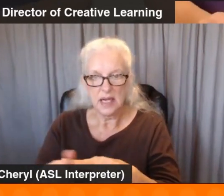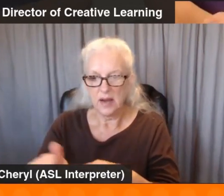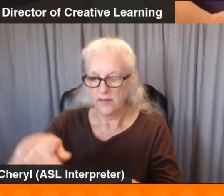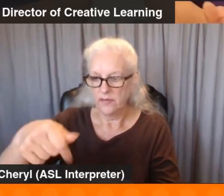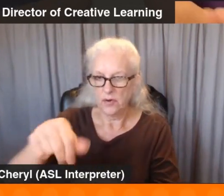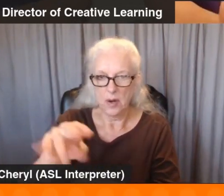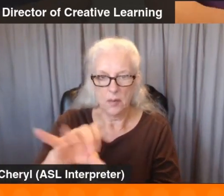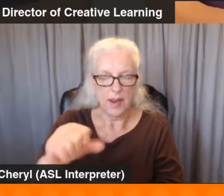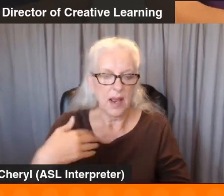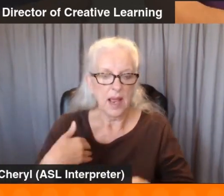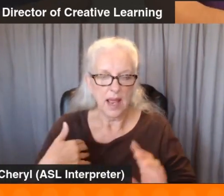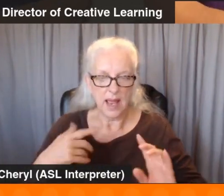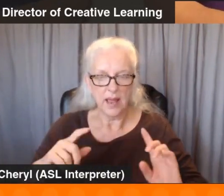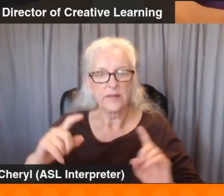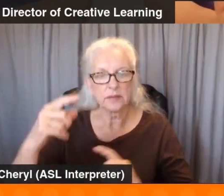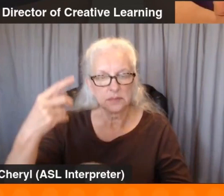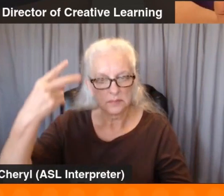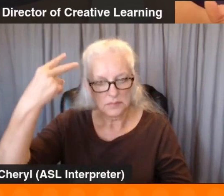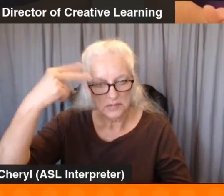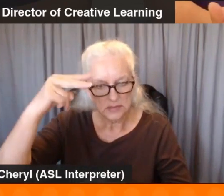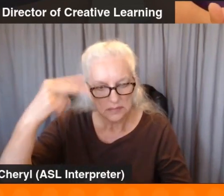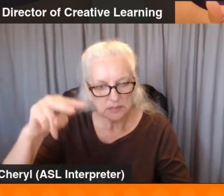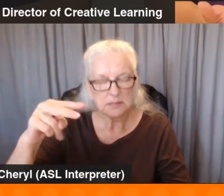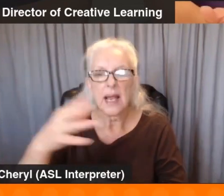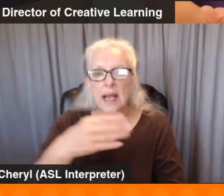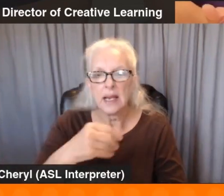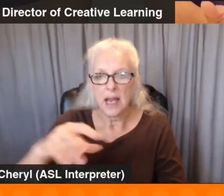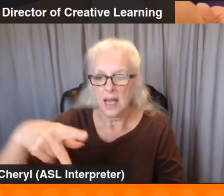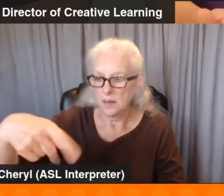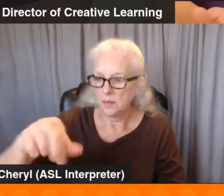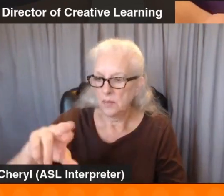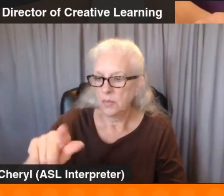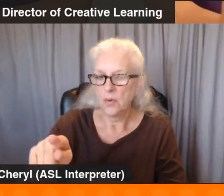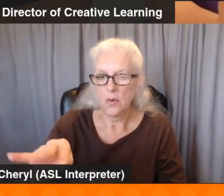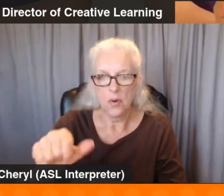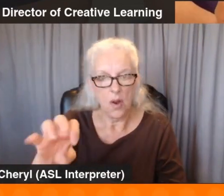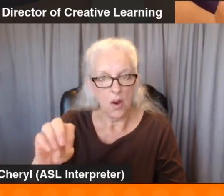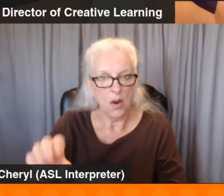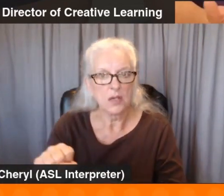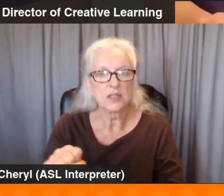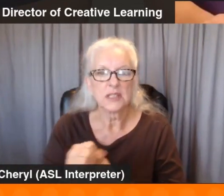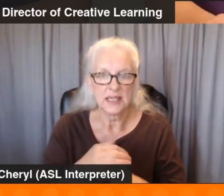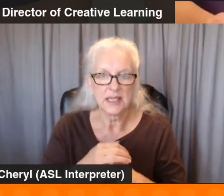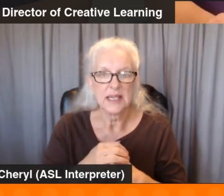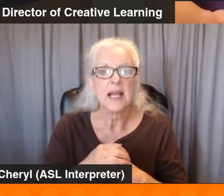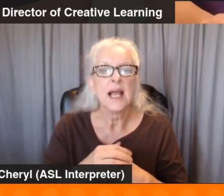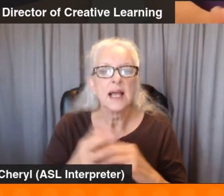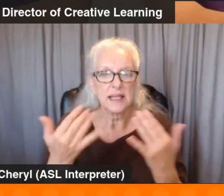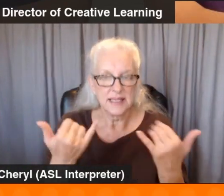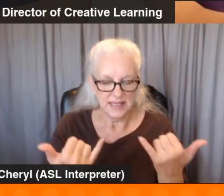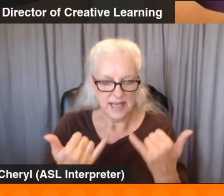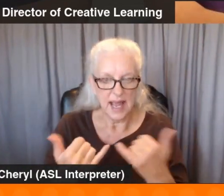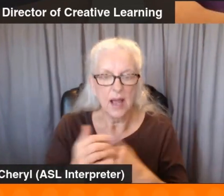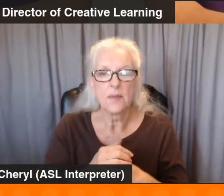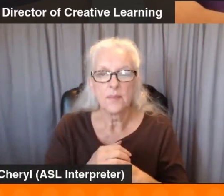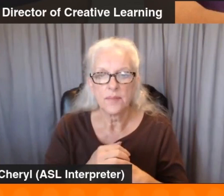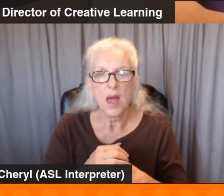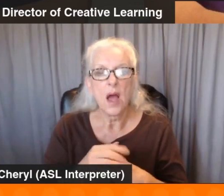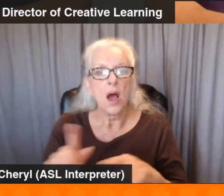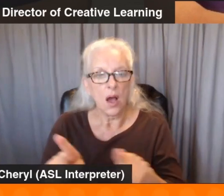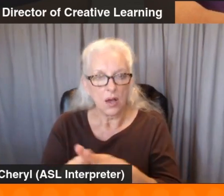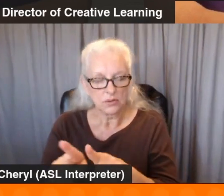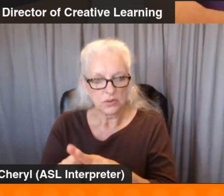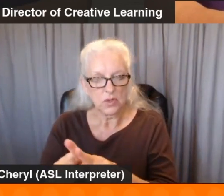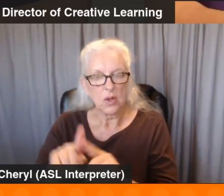into Spanish and Portuguese. If a session is being delivered in a language other than English, English listeners should also use the kudo button